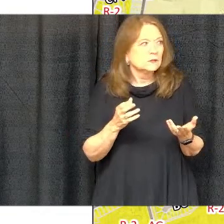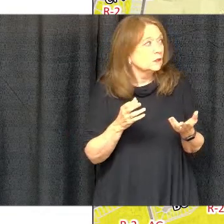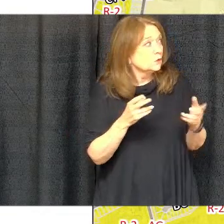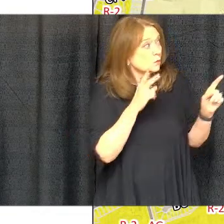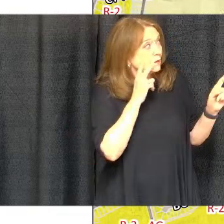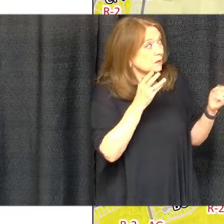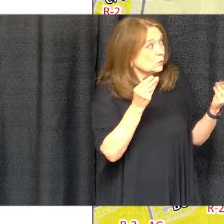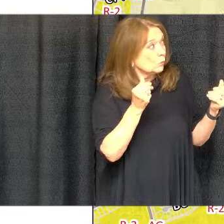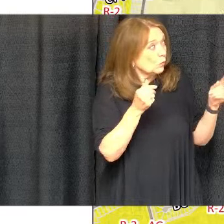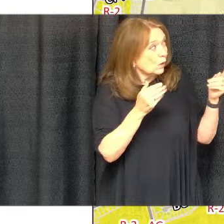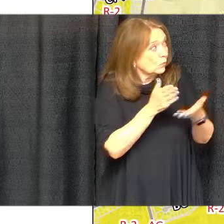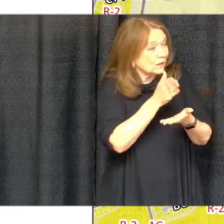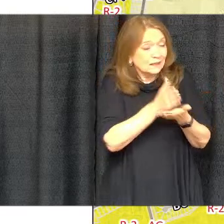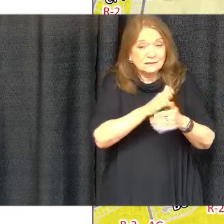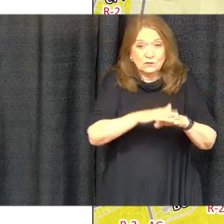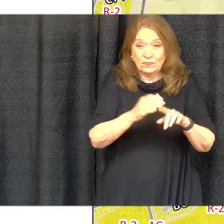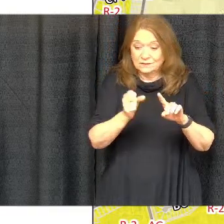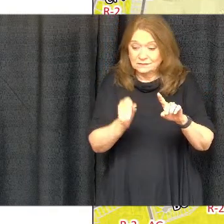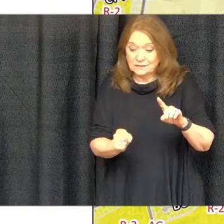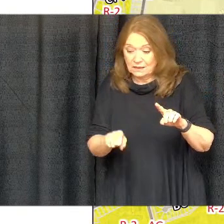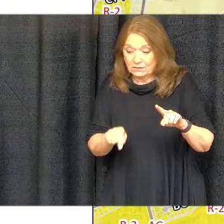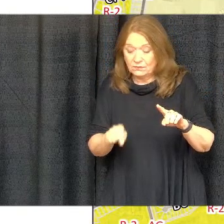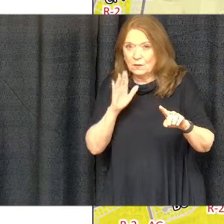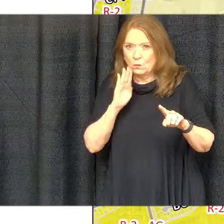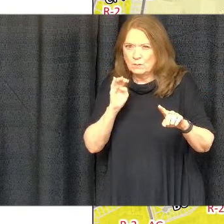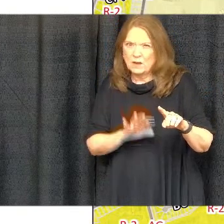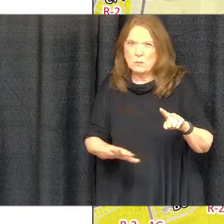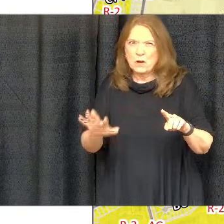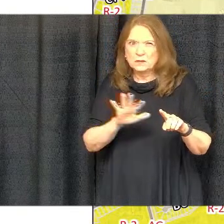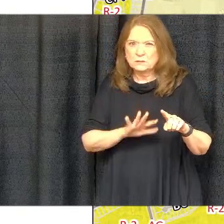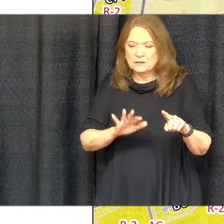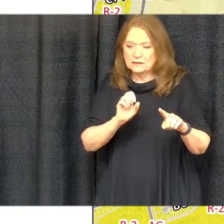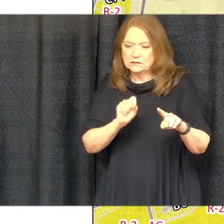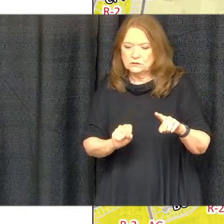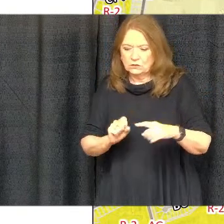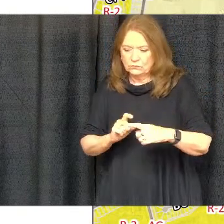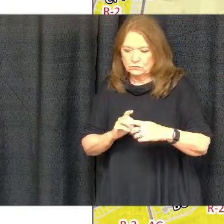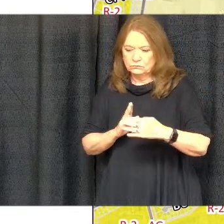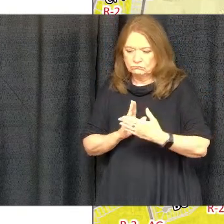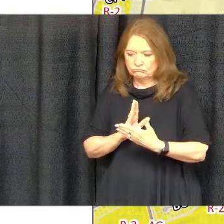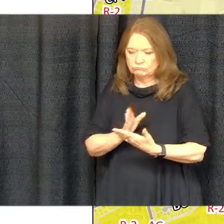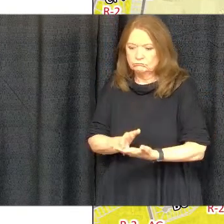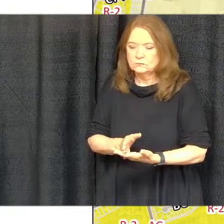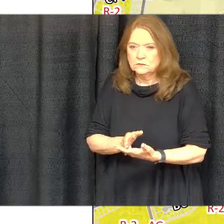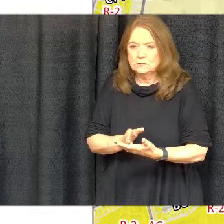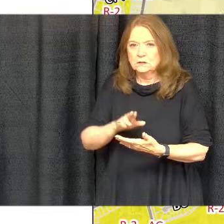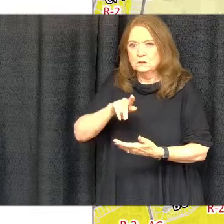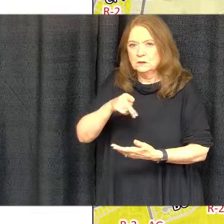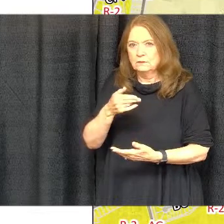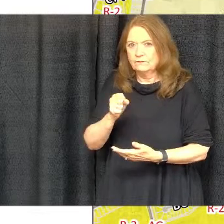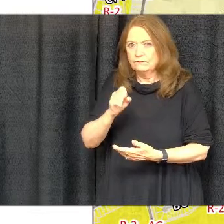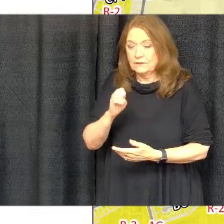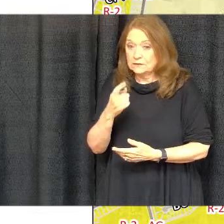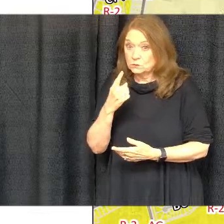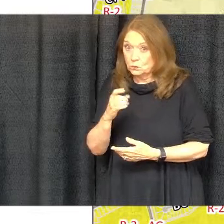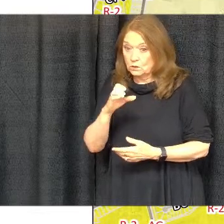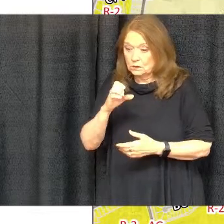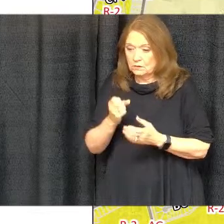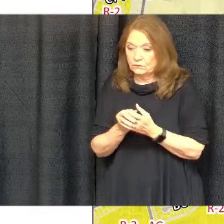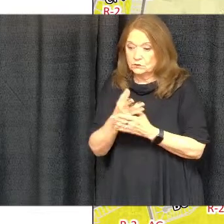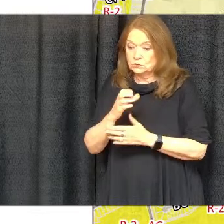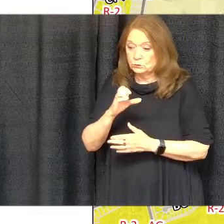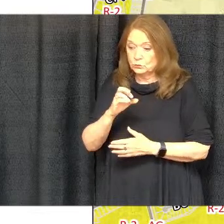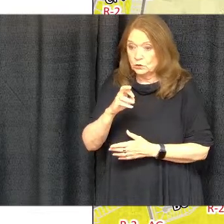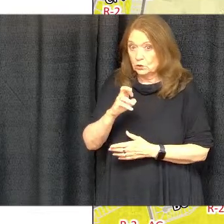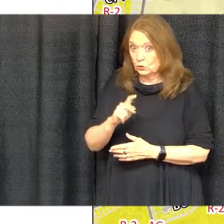property ends on the south there. It will be approximately the southern terminus of phase 1 of the Spring Creek Parkway, which goes from